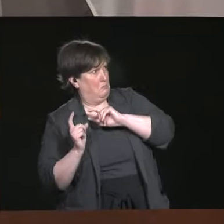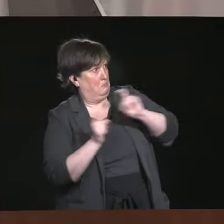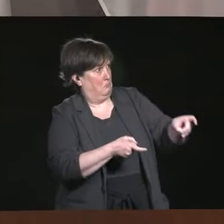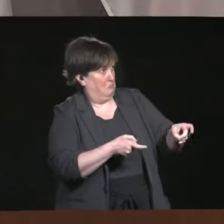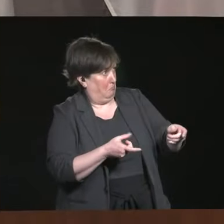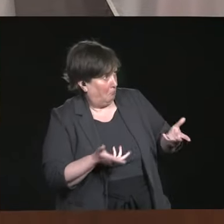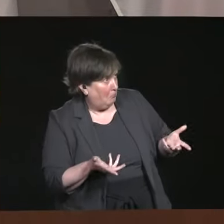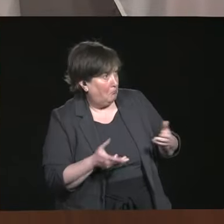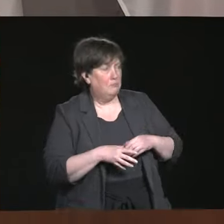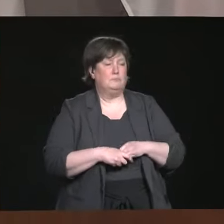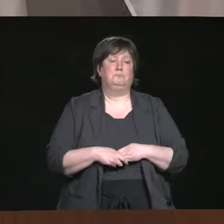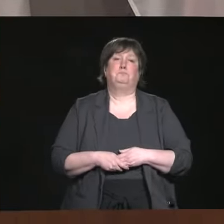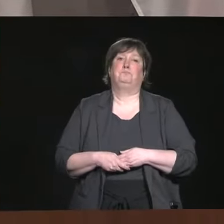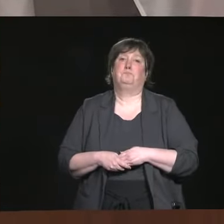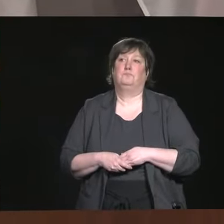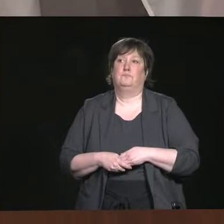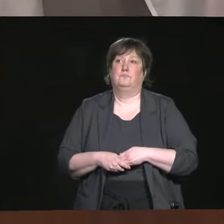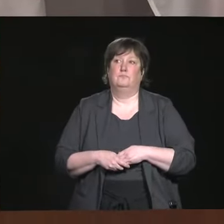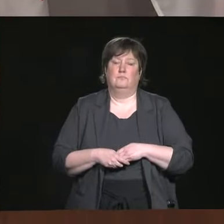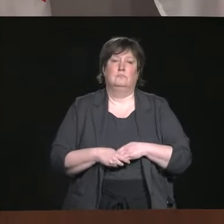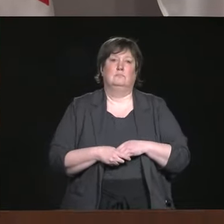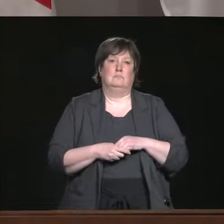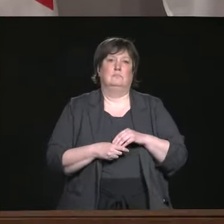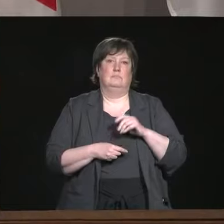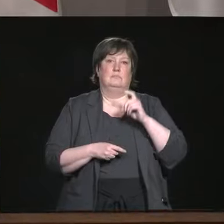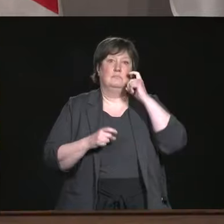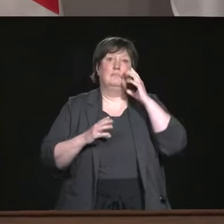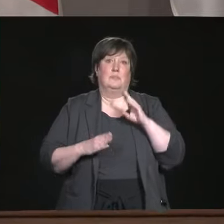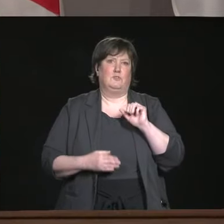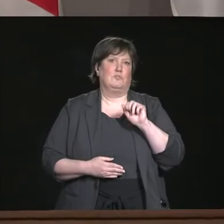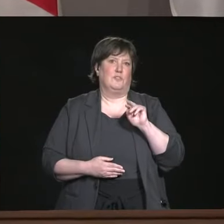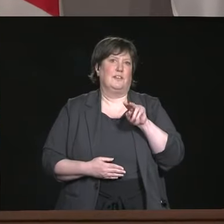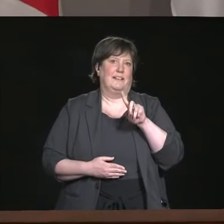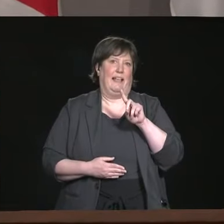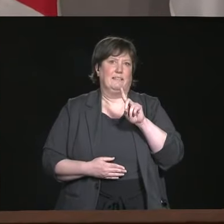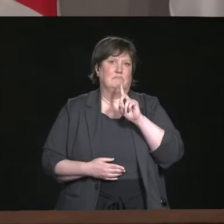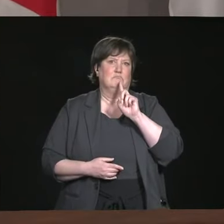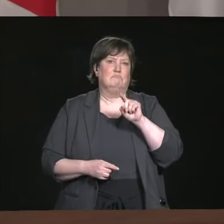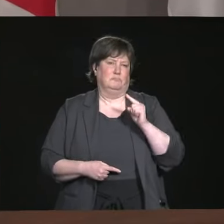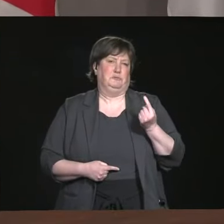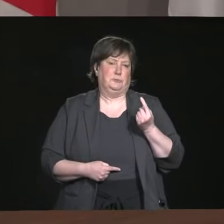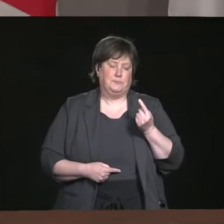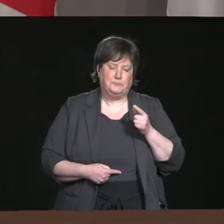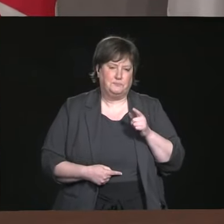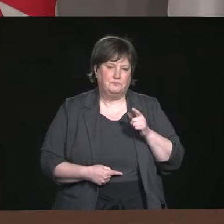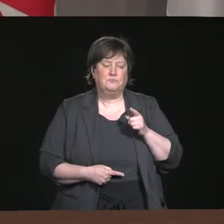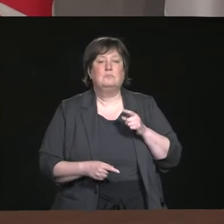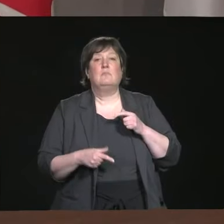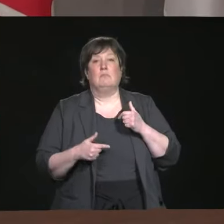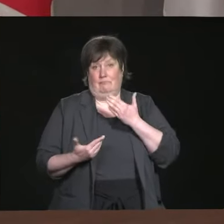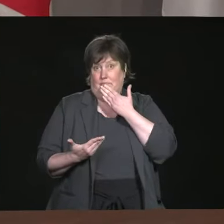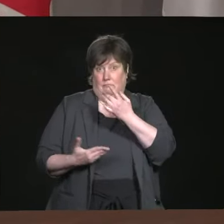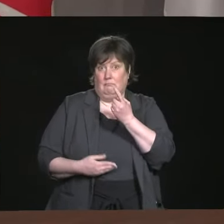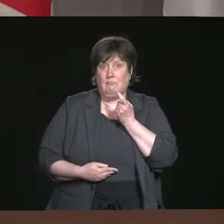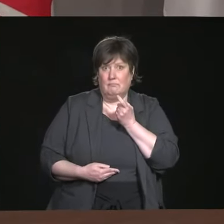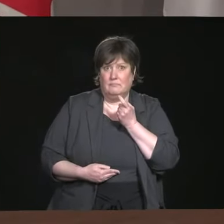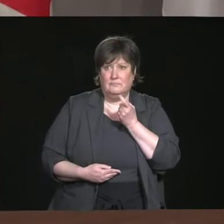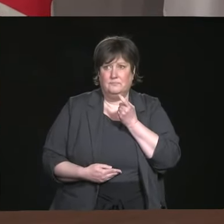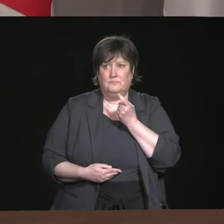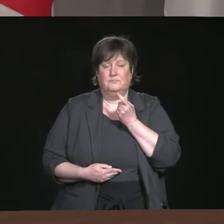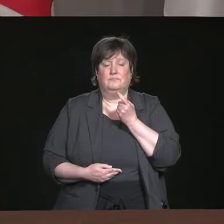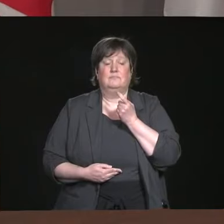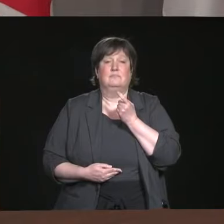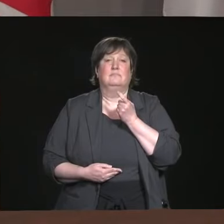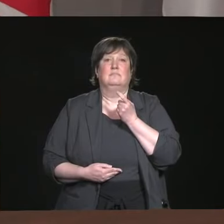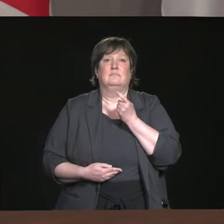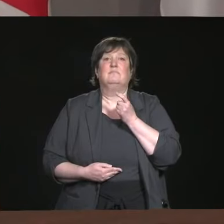I'll begin and then I'll hand it over to Nav. Thank you for the question. I want to begin by talking about what we do